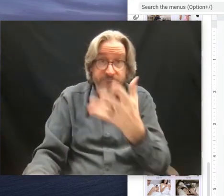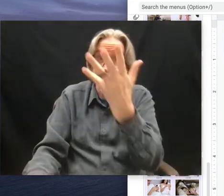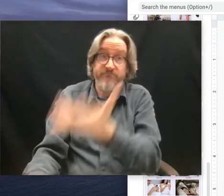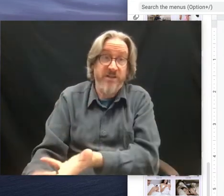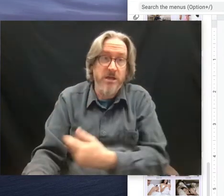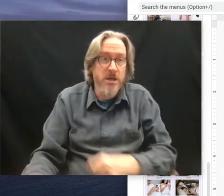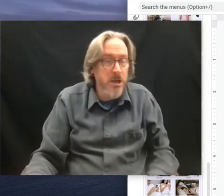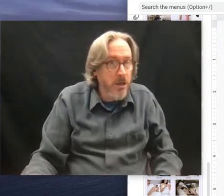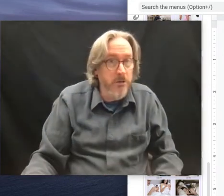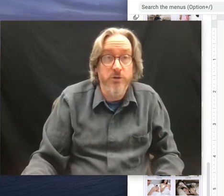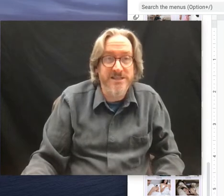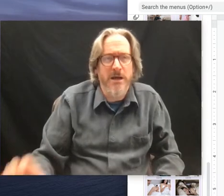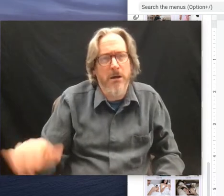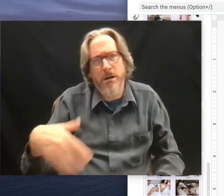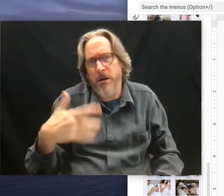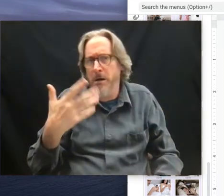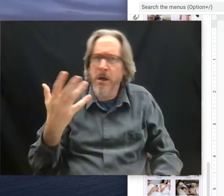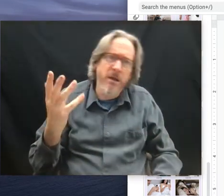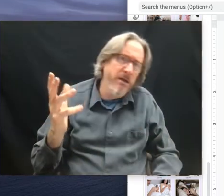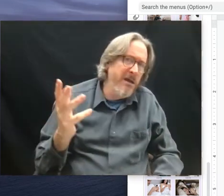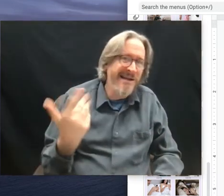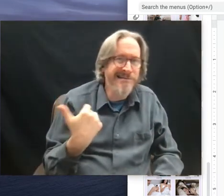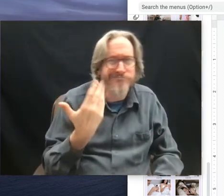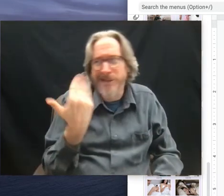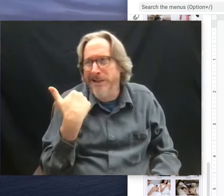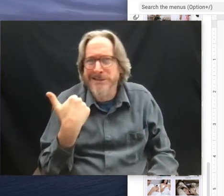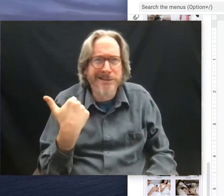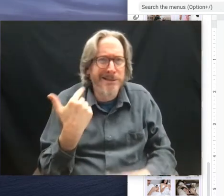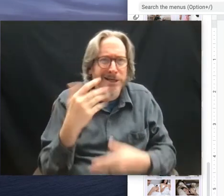you? You could say, oh,